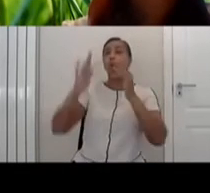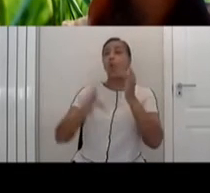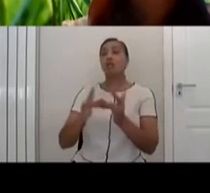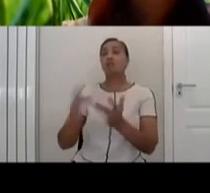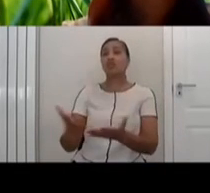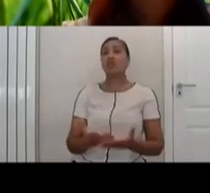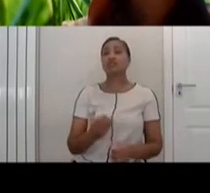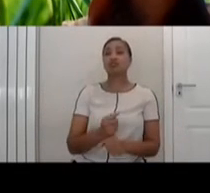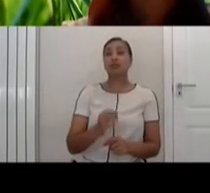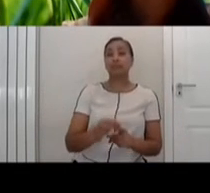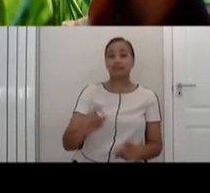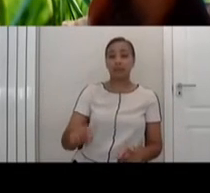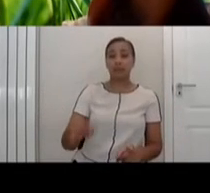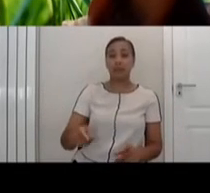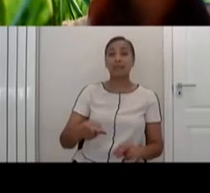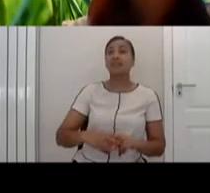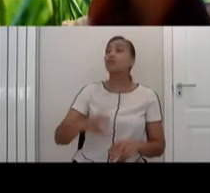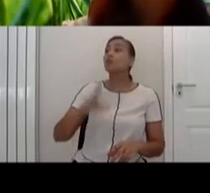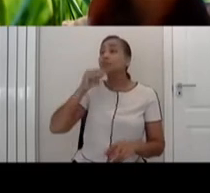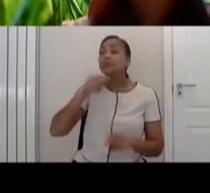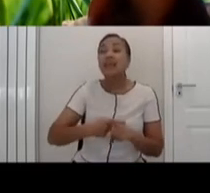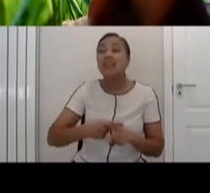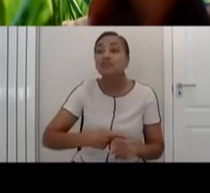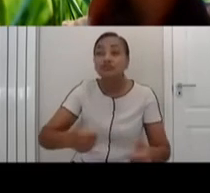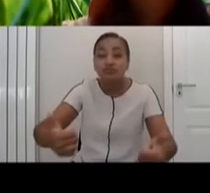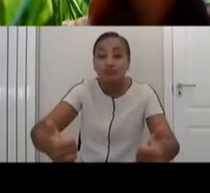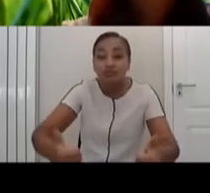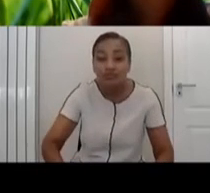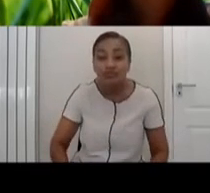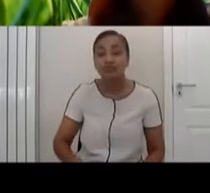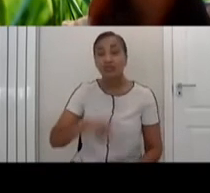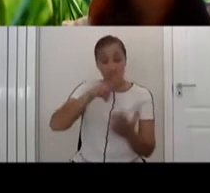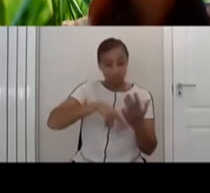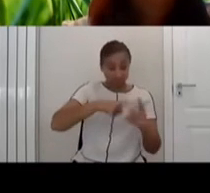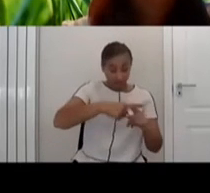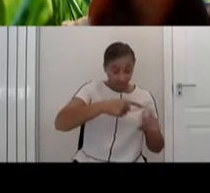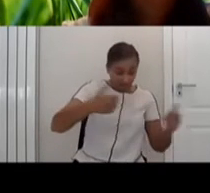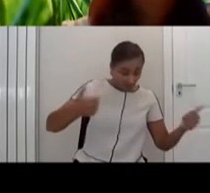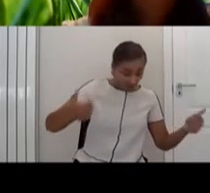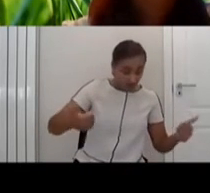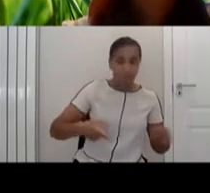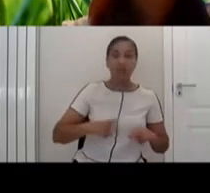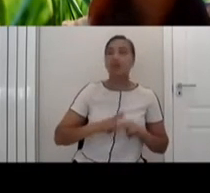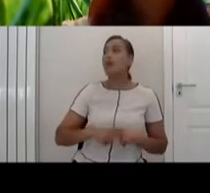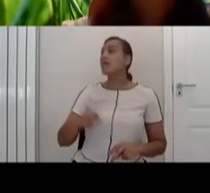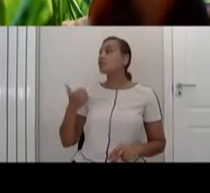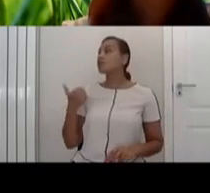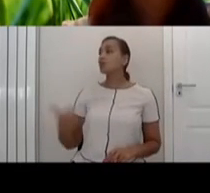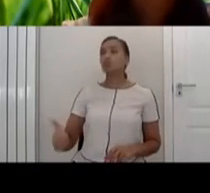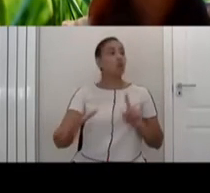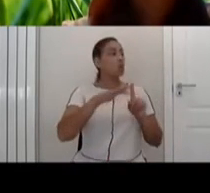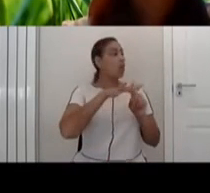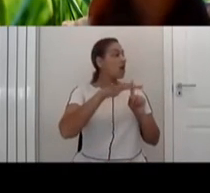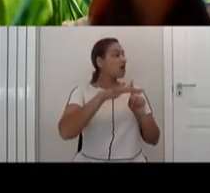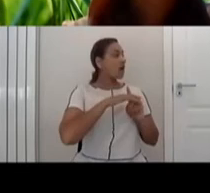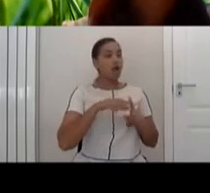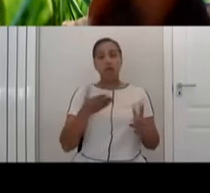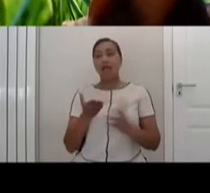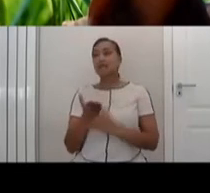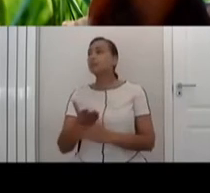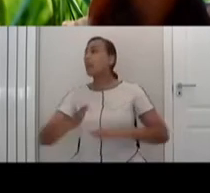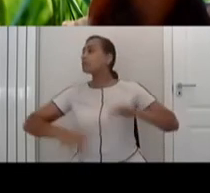speak English, if you actually have, I mean, I can read English, and if you have really reliable digital access, and you can,